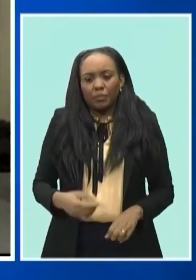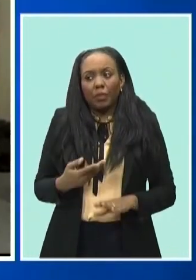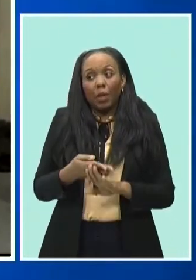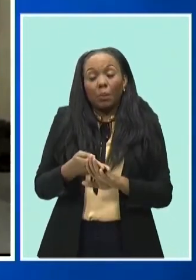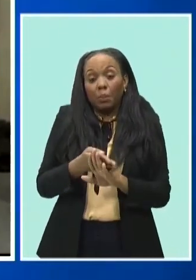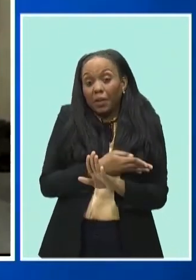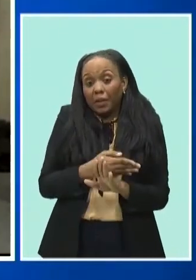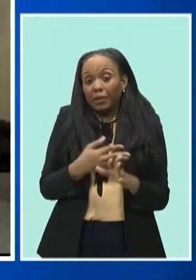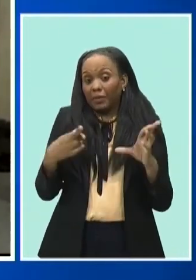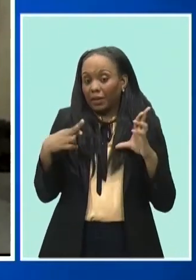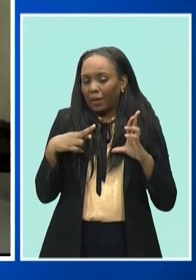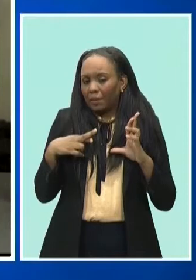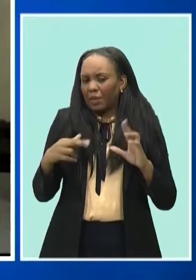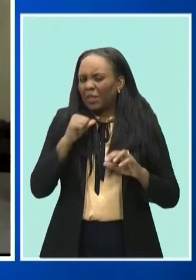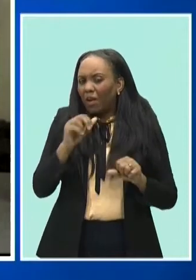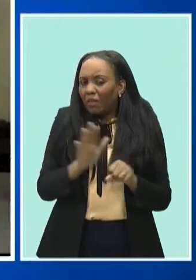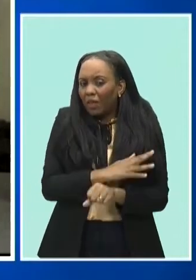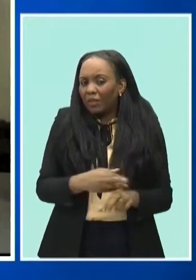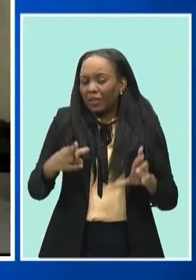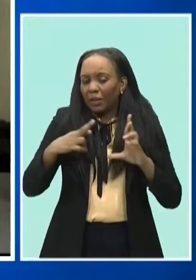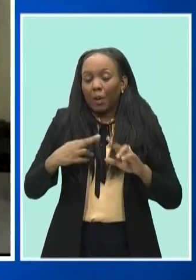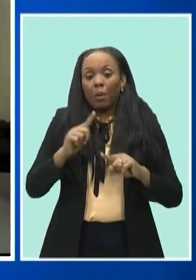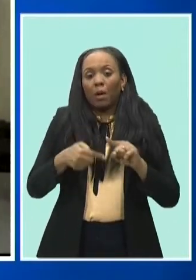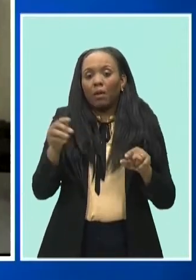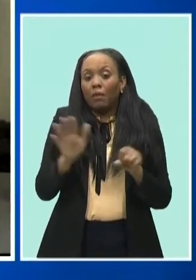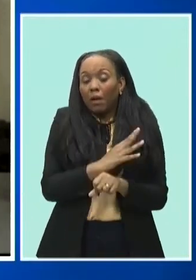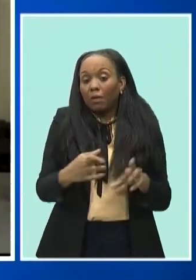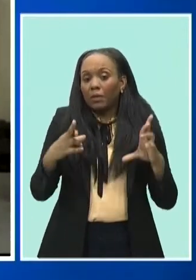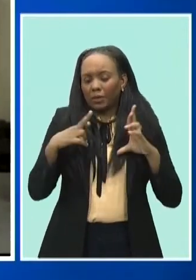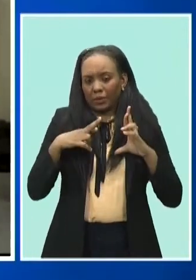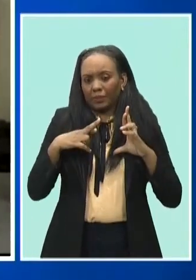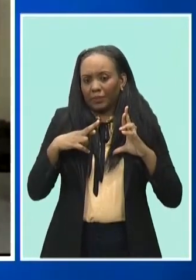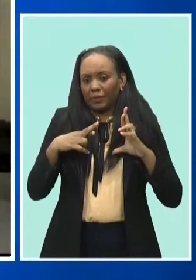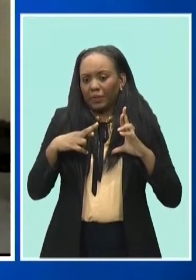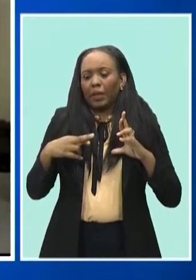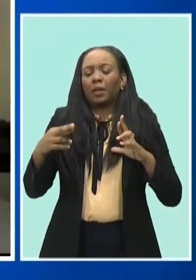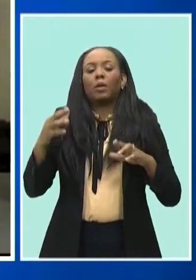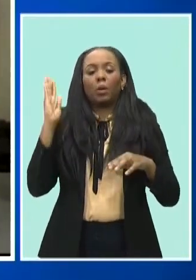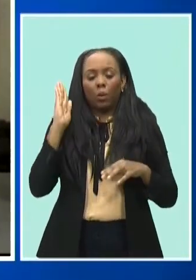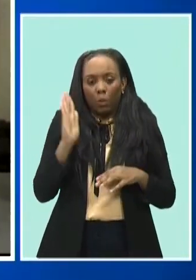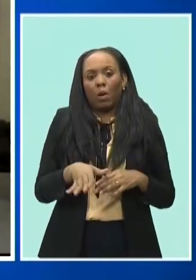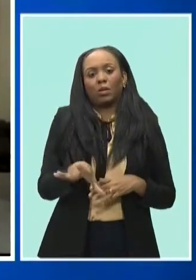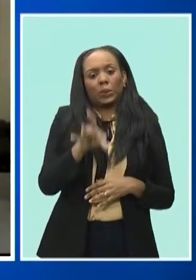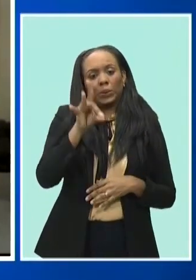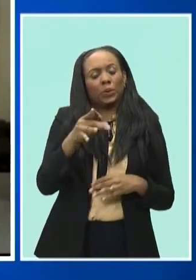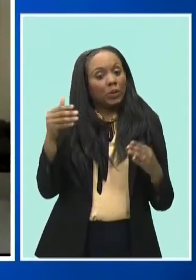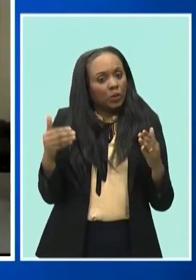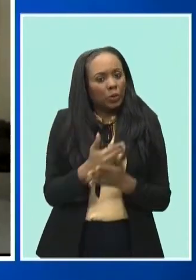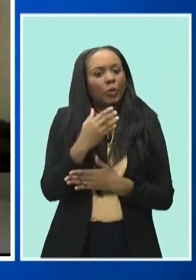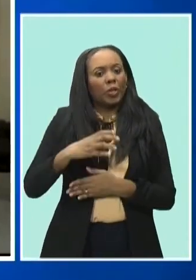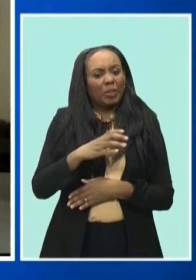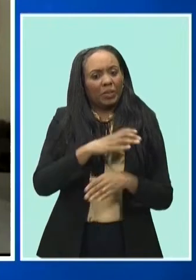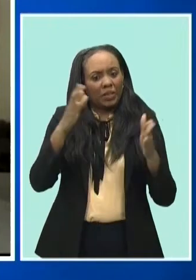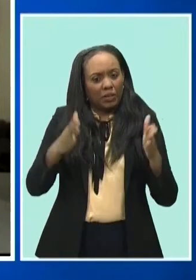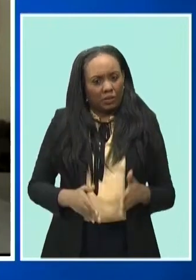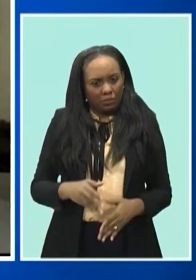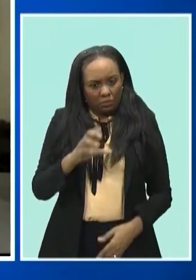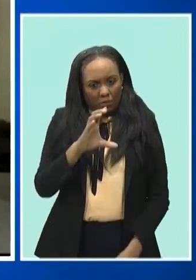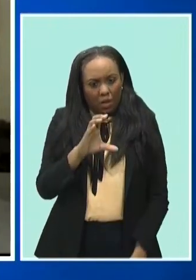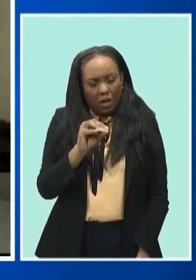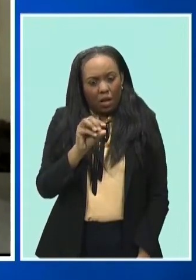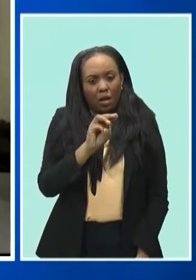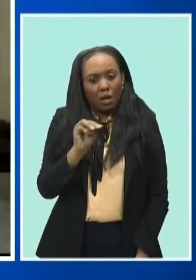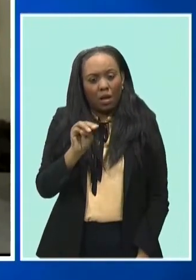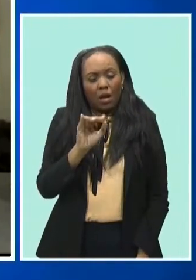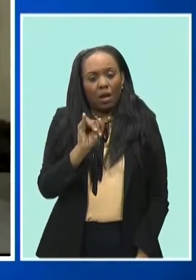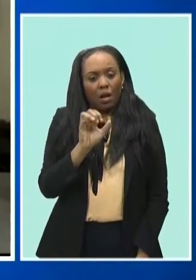leave until such time when he exhausts the period of the leave, which then